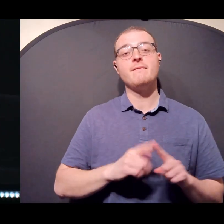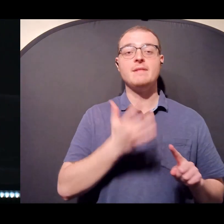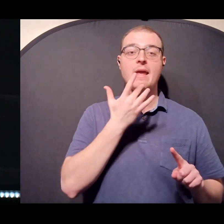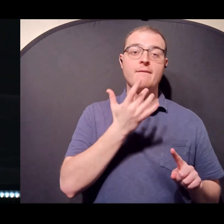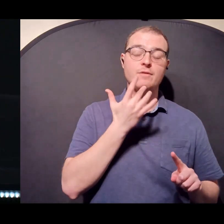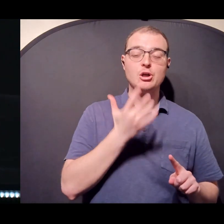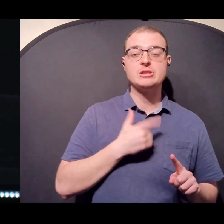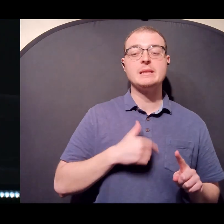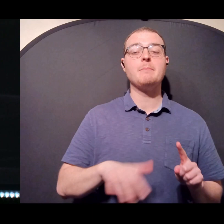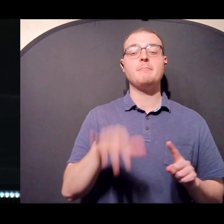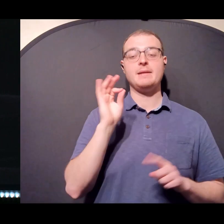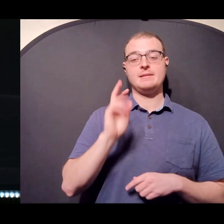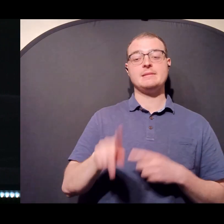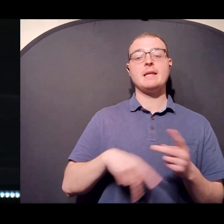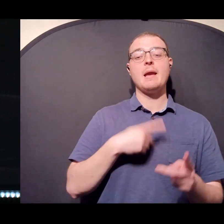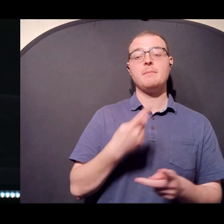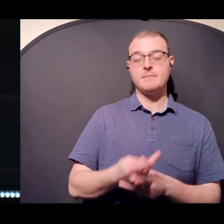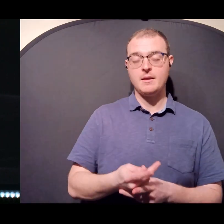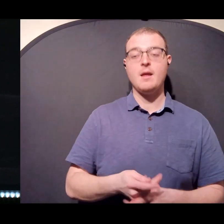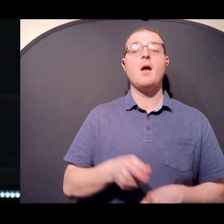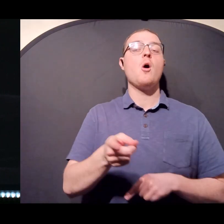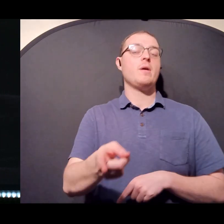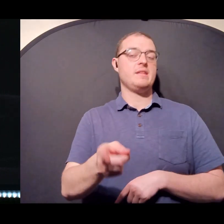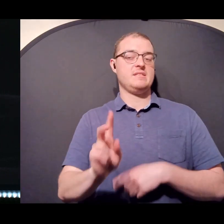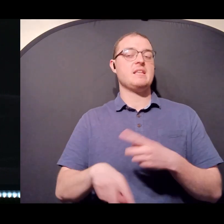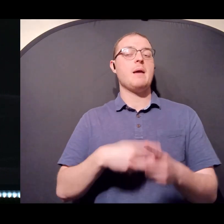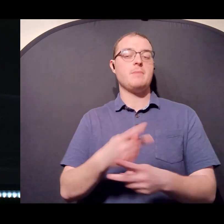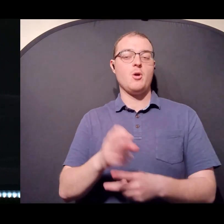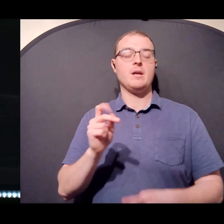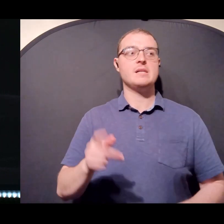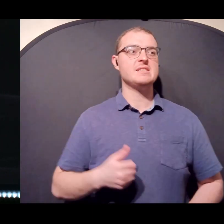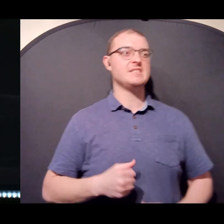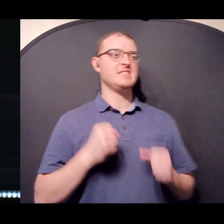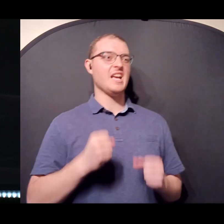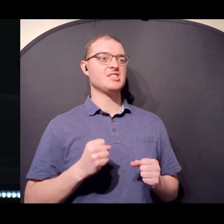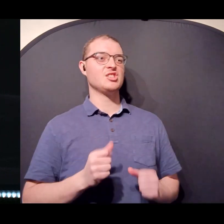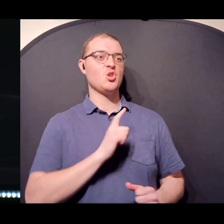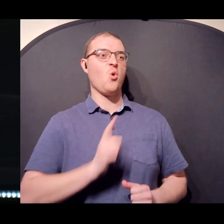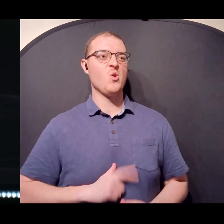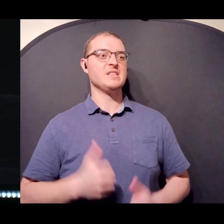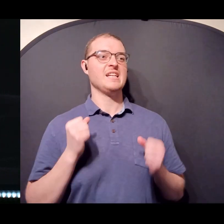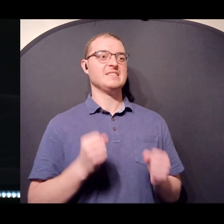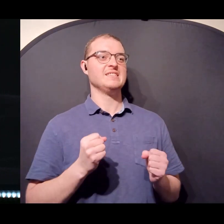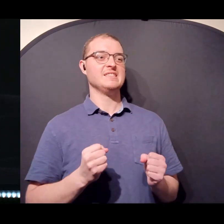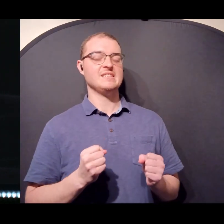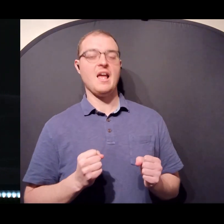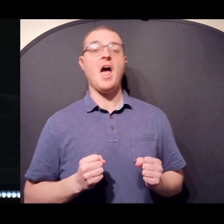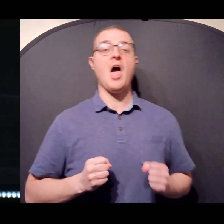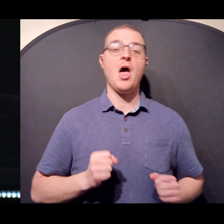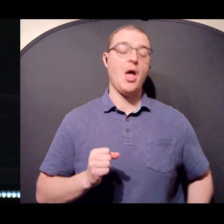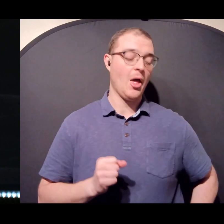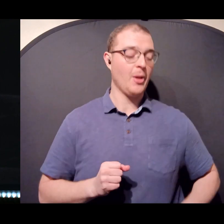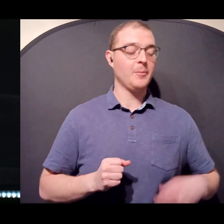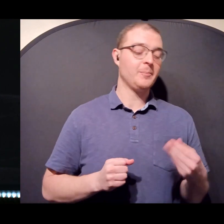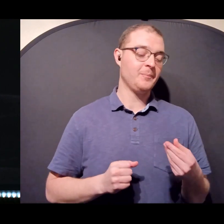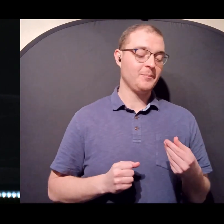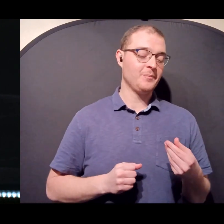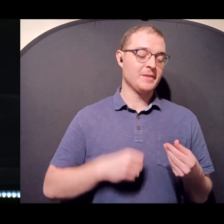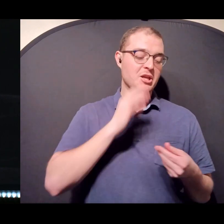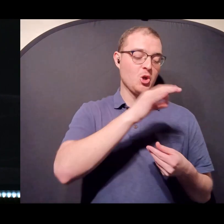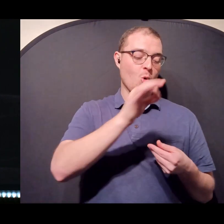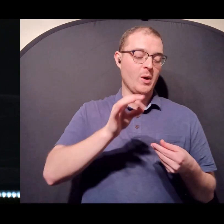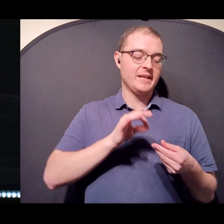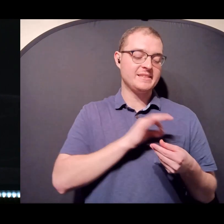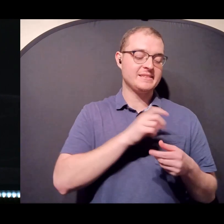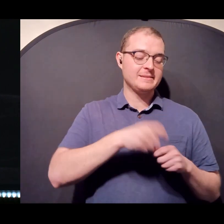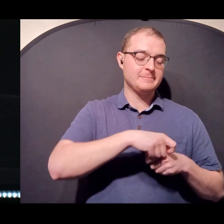Looking at the different flavors, picking out her donut. And she picks a donut. I'm like, oh, let's go, Lord. Yes. She breaks out her